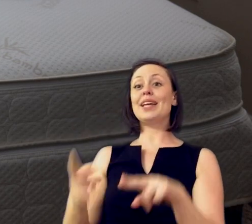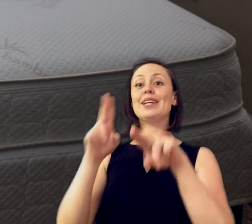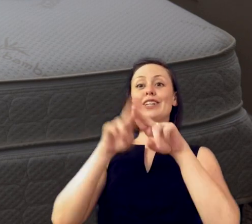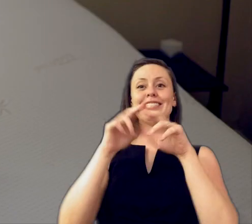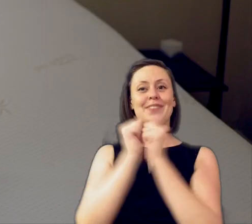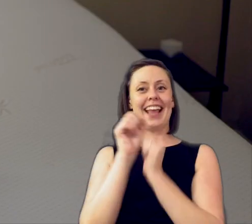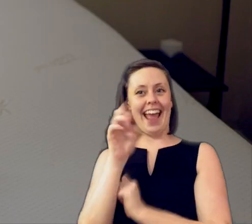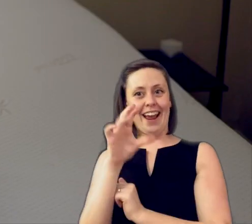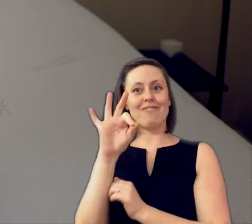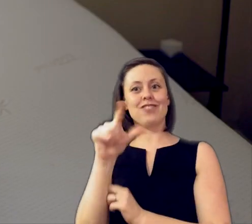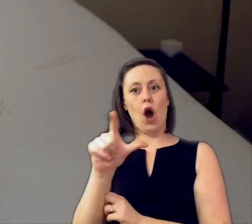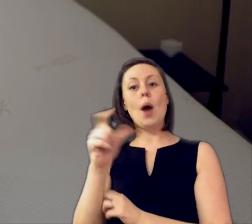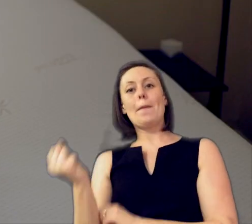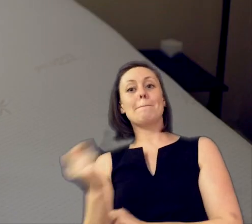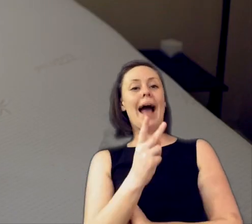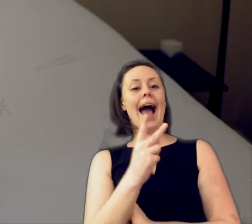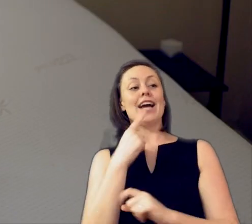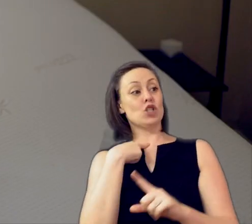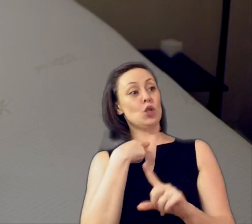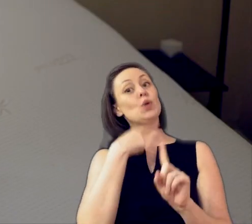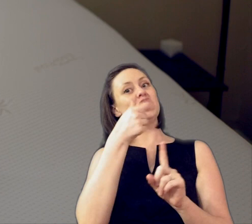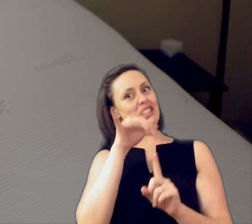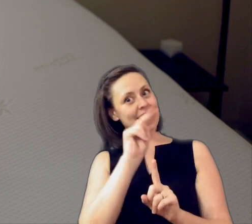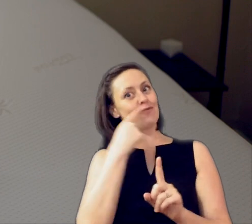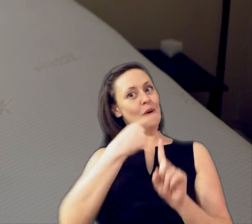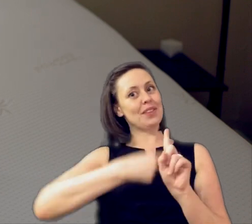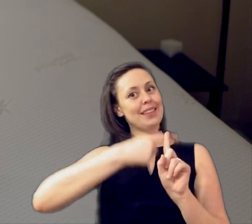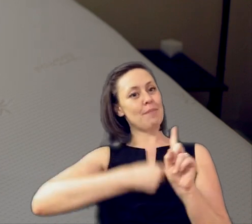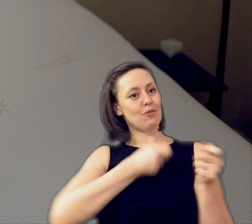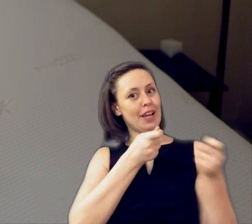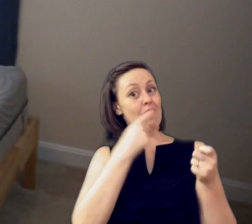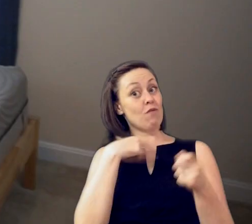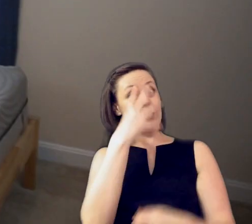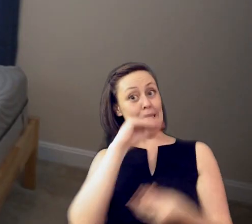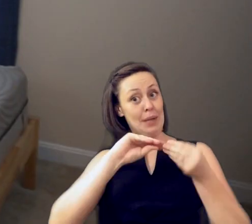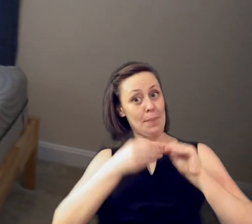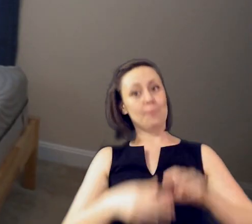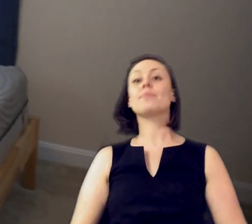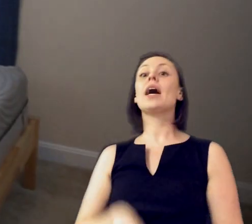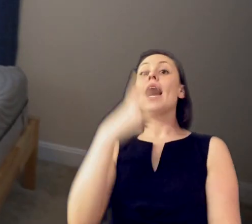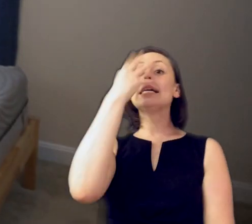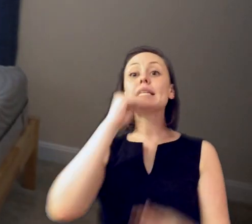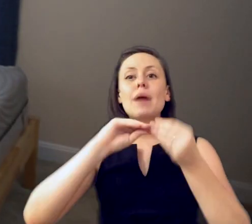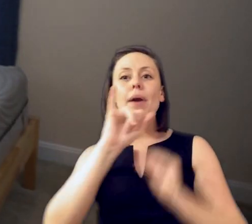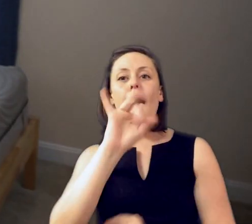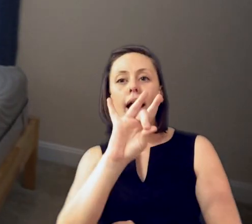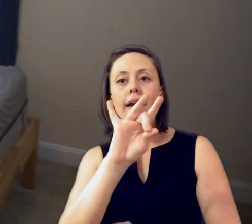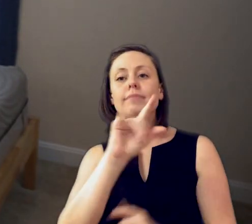airflow. Back to Jason for the temperature regulation for the Sleep Number. So Sleep Number's